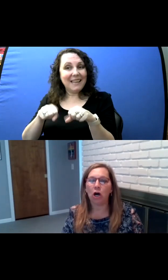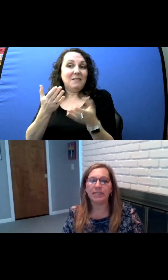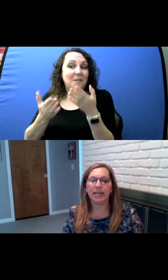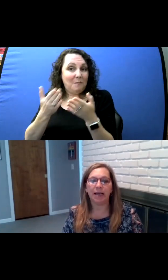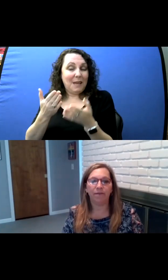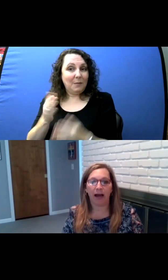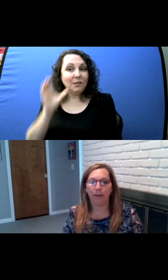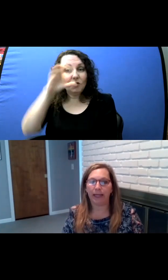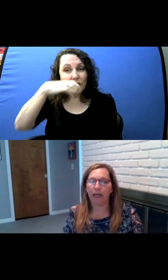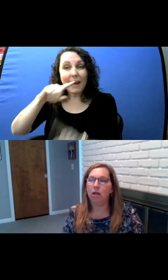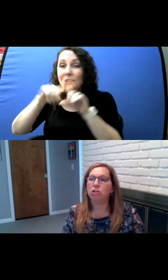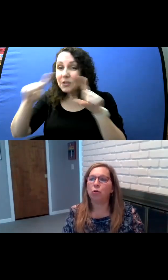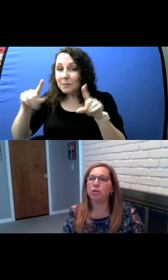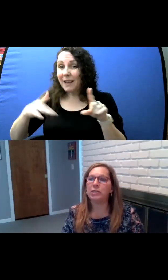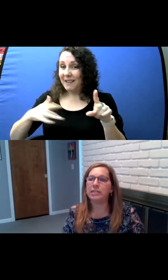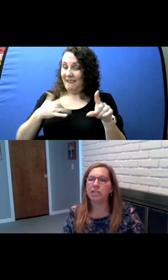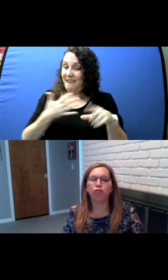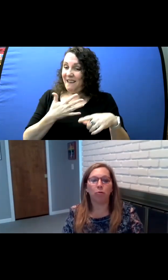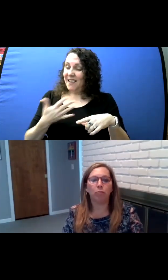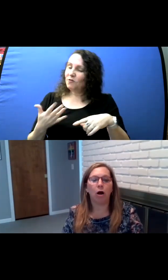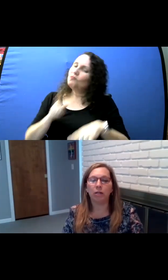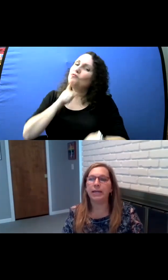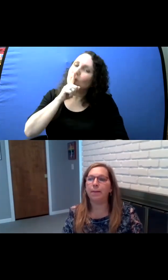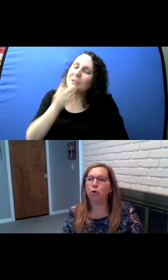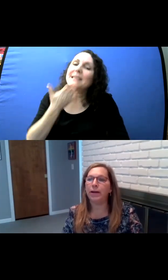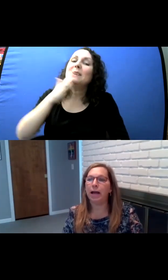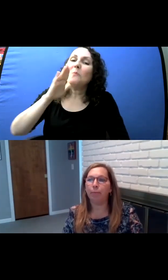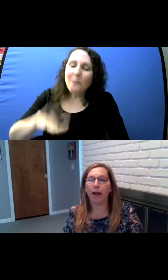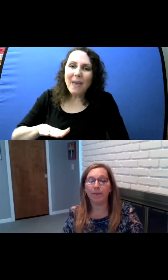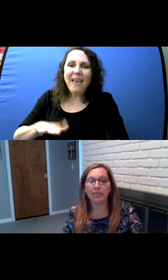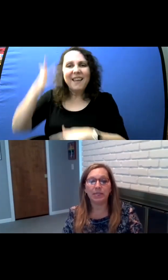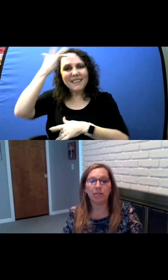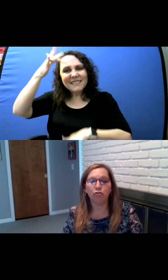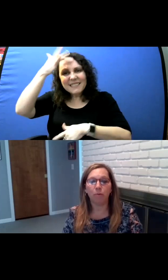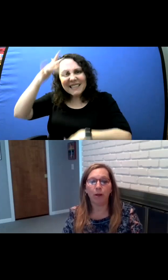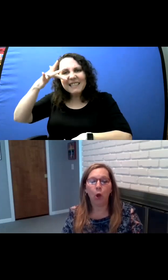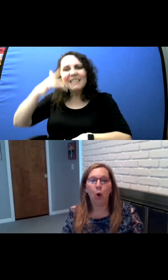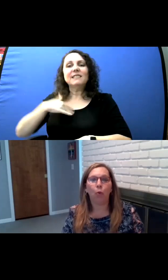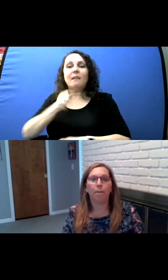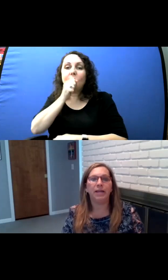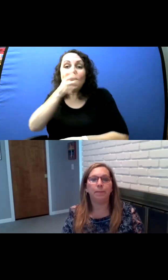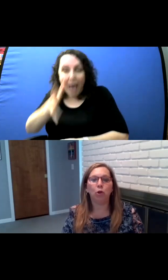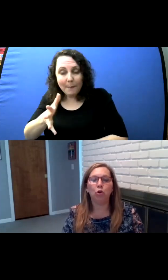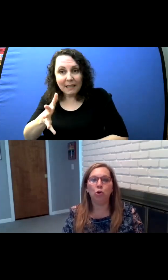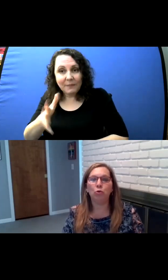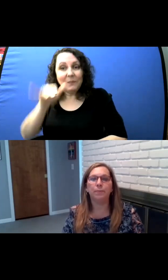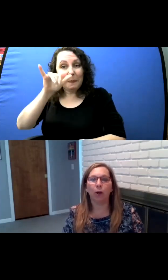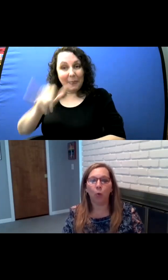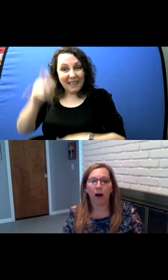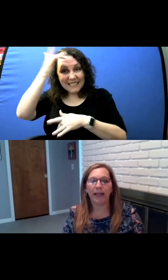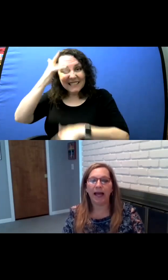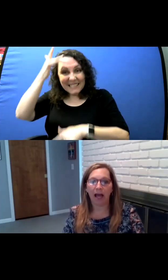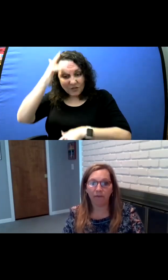intense nausea and vomiting. So there's a syndrome called cannabinoid hyperemesis syndrome, where people who